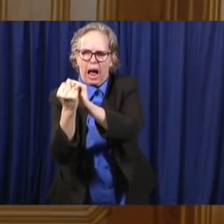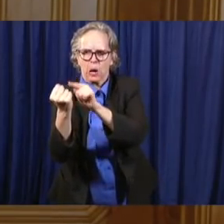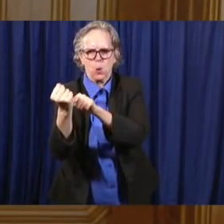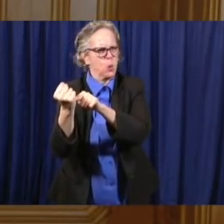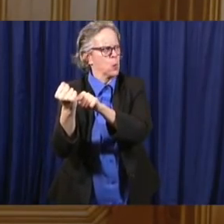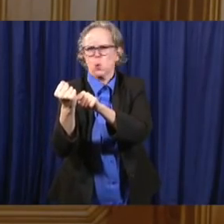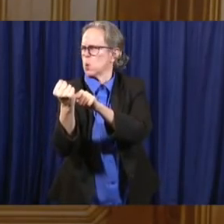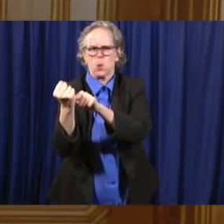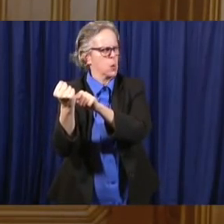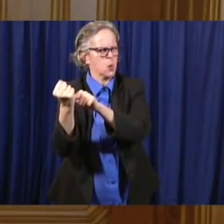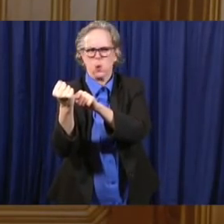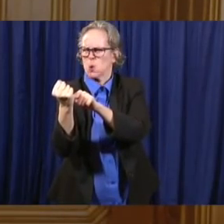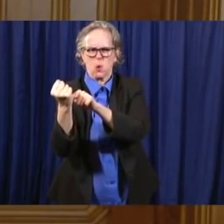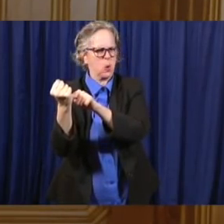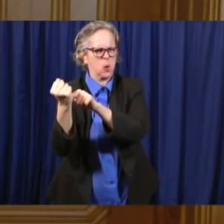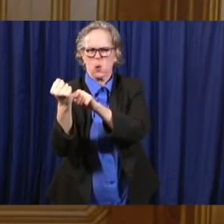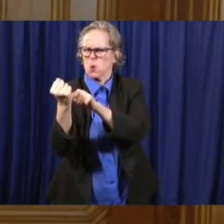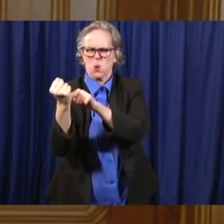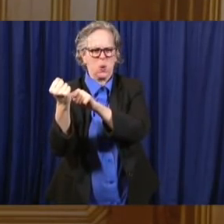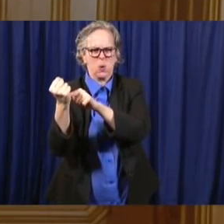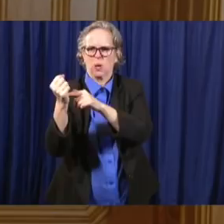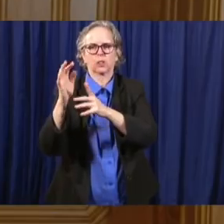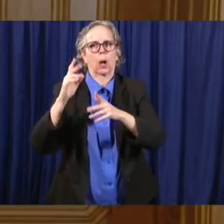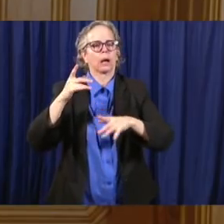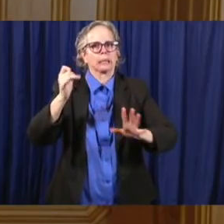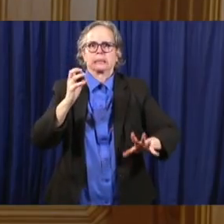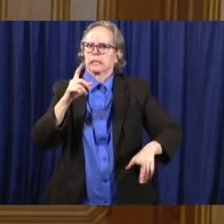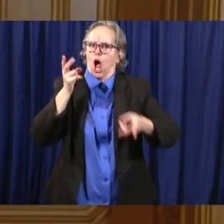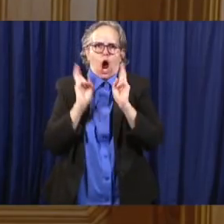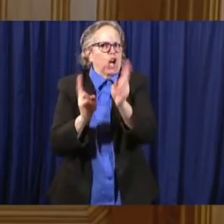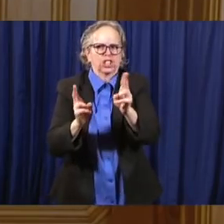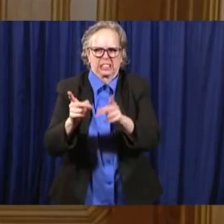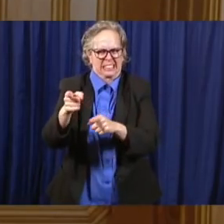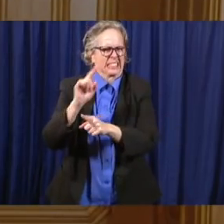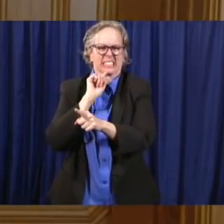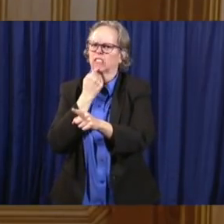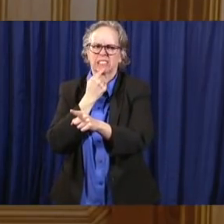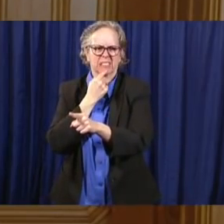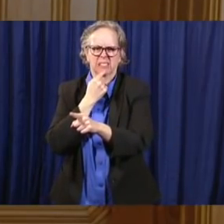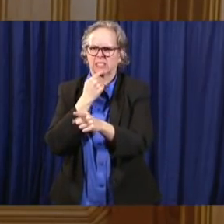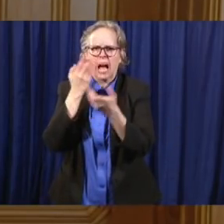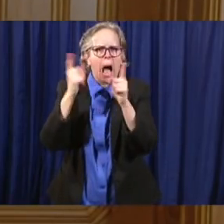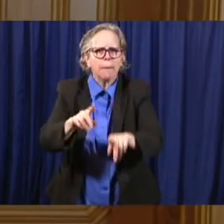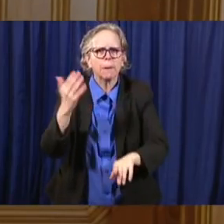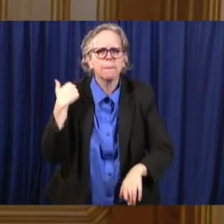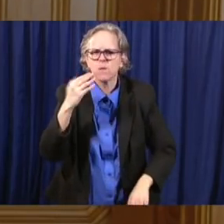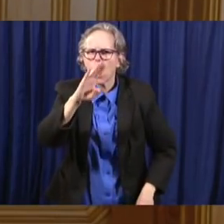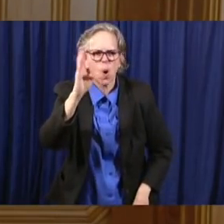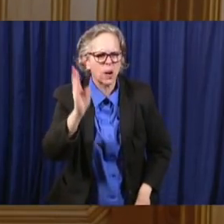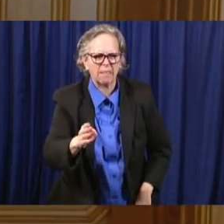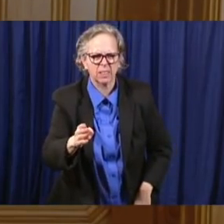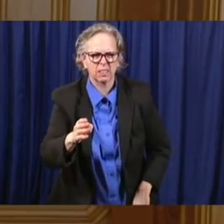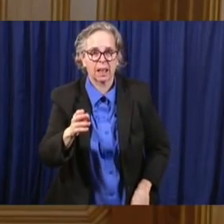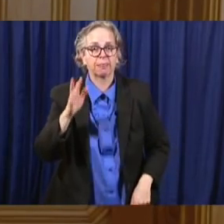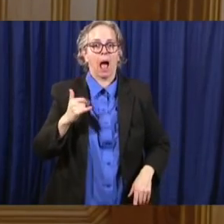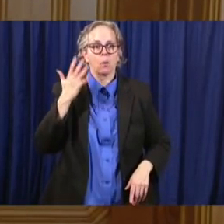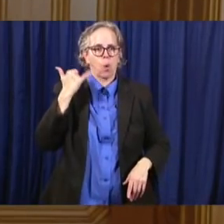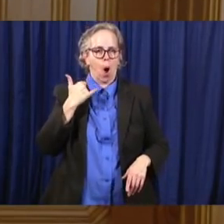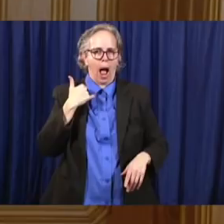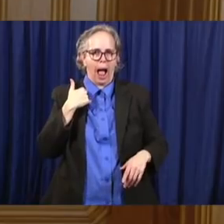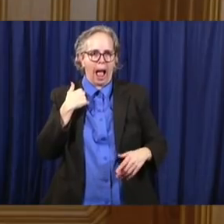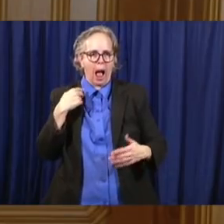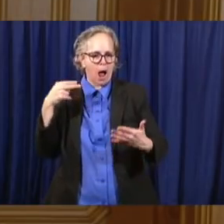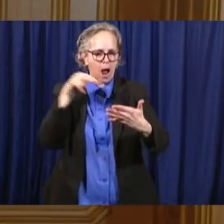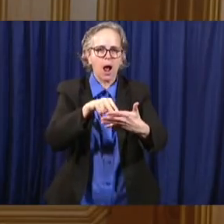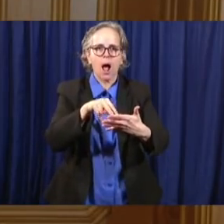more urgent. We are in unprecedented times, which is why I'm announcing today that we are moving forward with